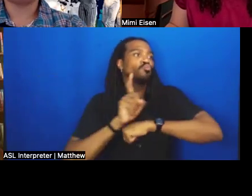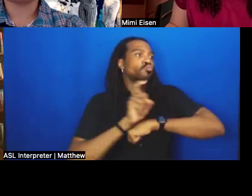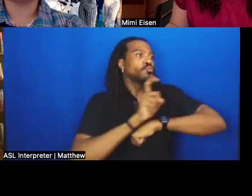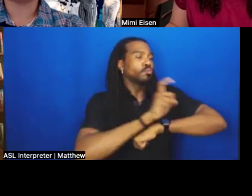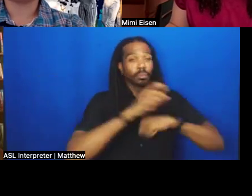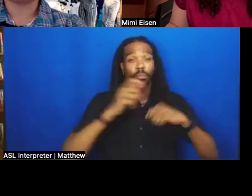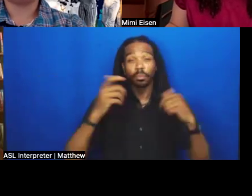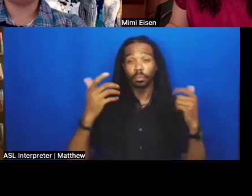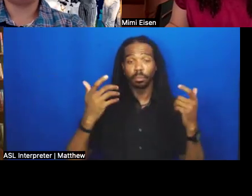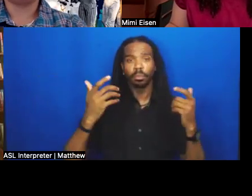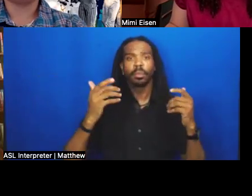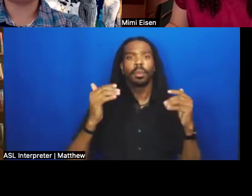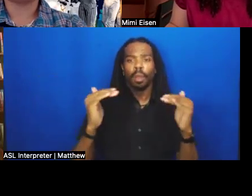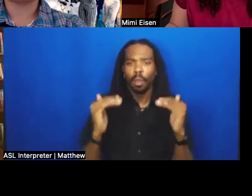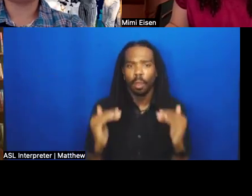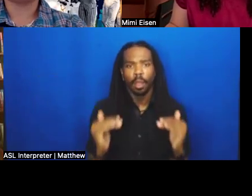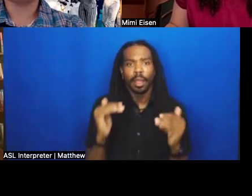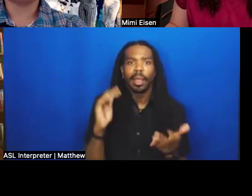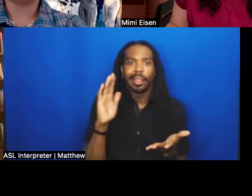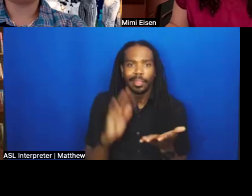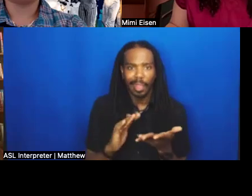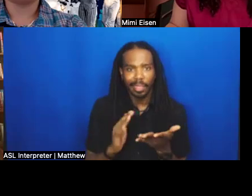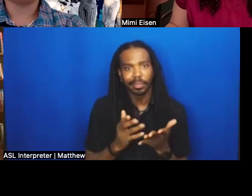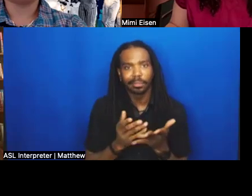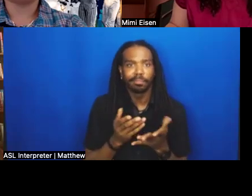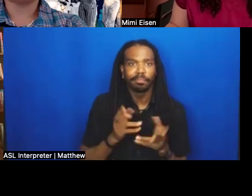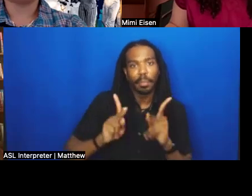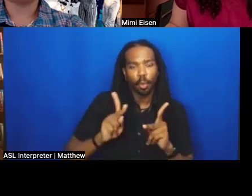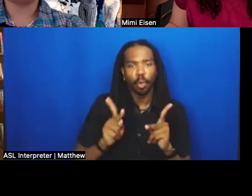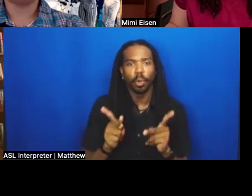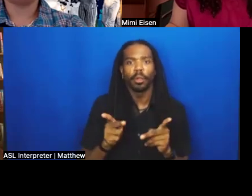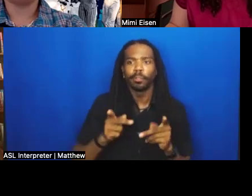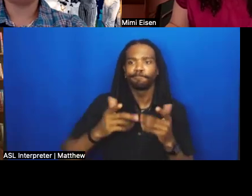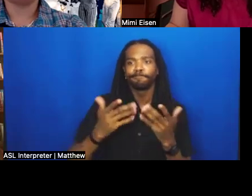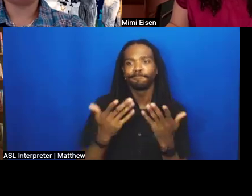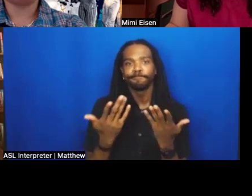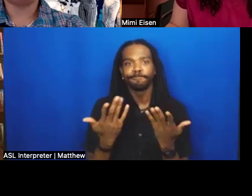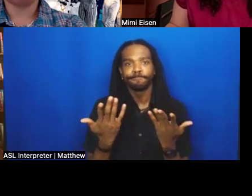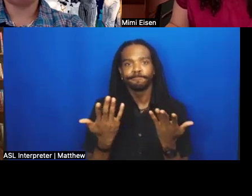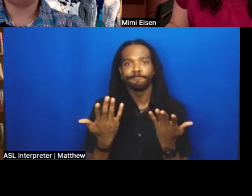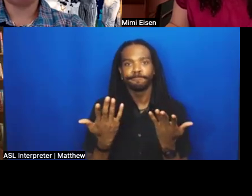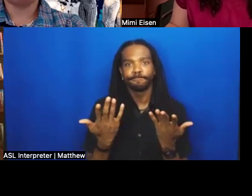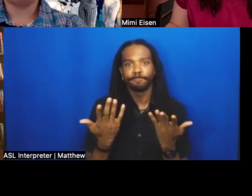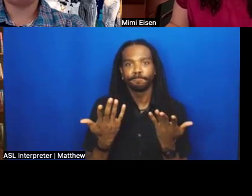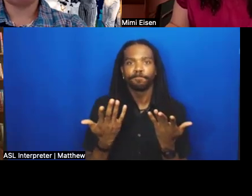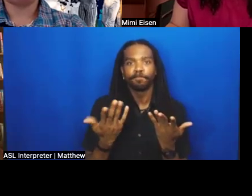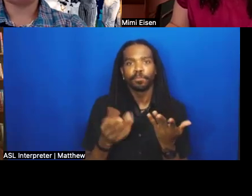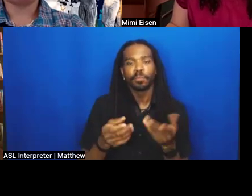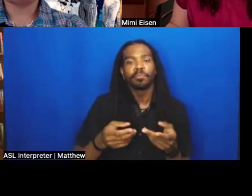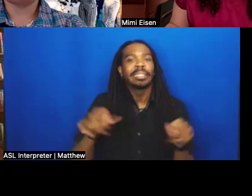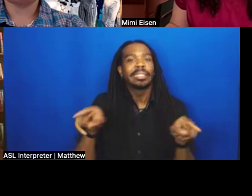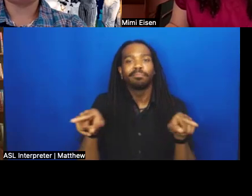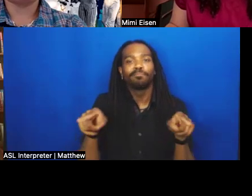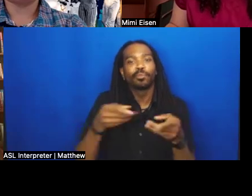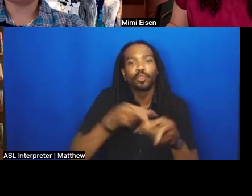not half so well fed as the horses of the former. And so he wrote a long pamphlet in 1791 that advocated